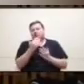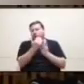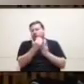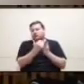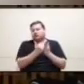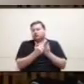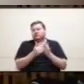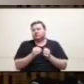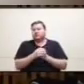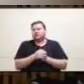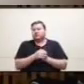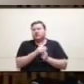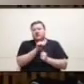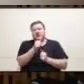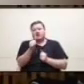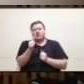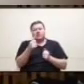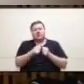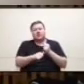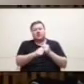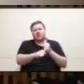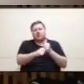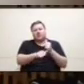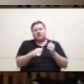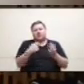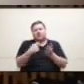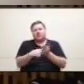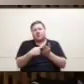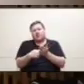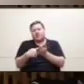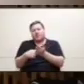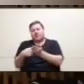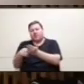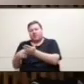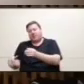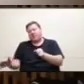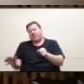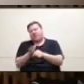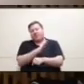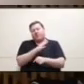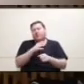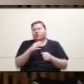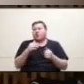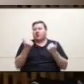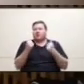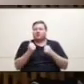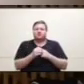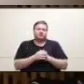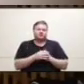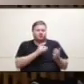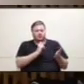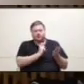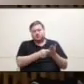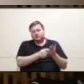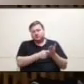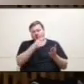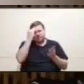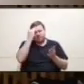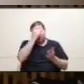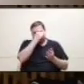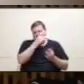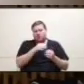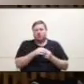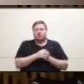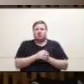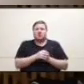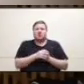in the subsequent months, we will then pay the full current account. So after making payments in March, due to the